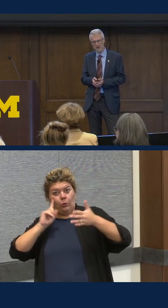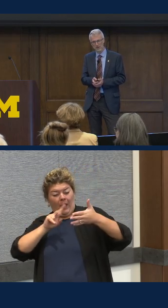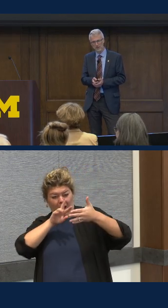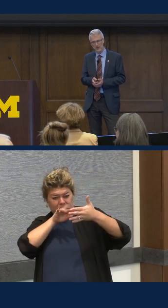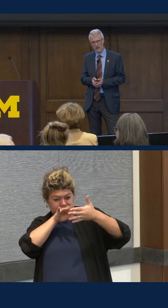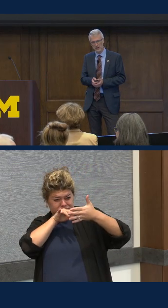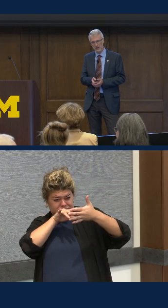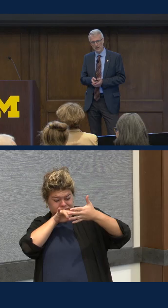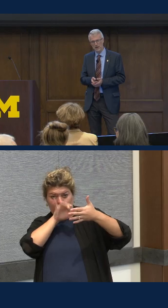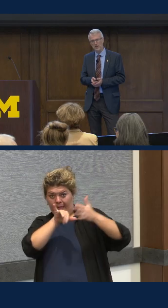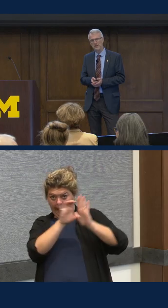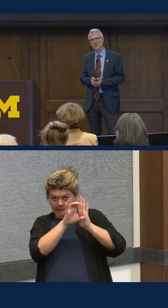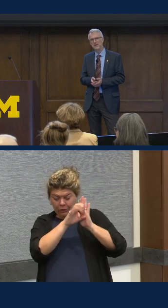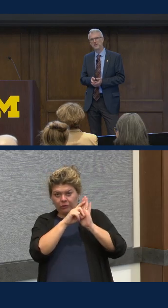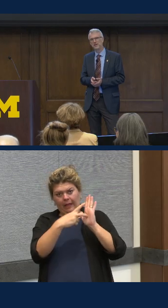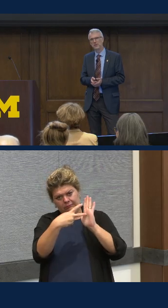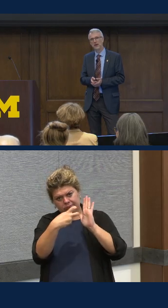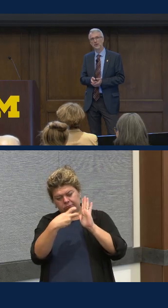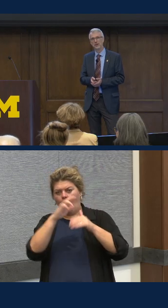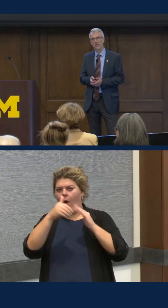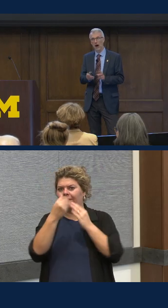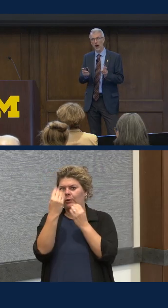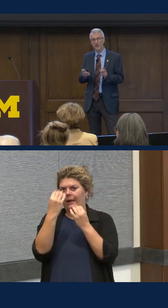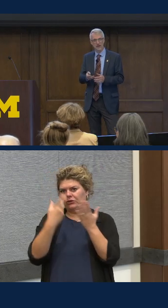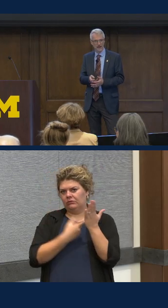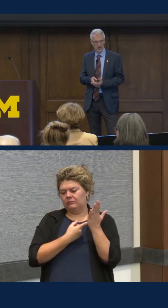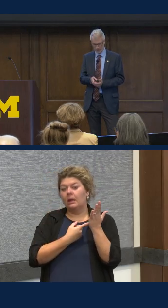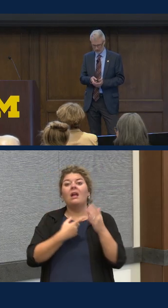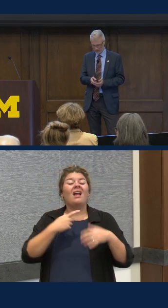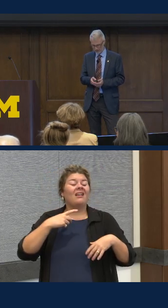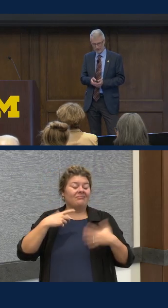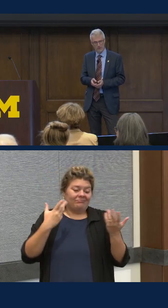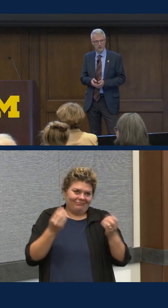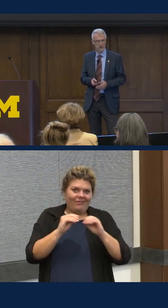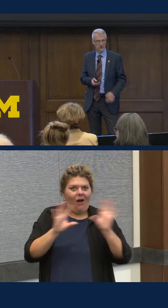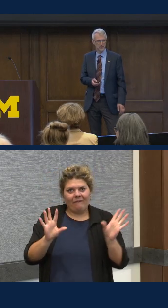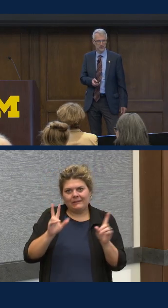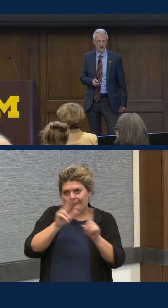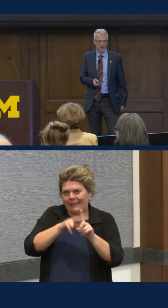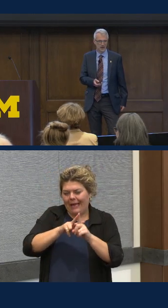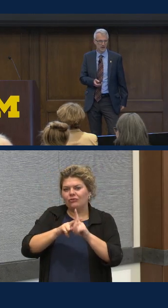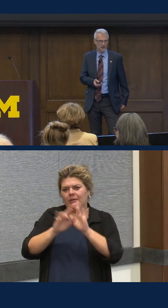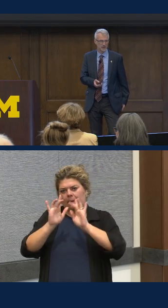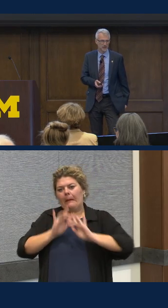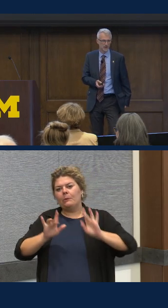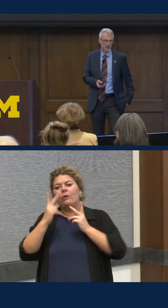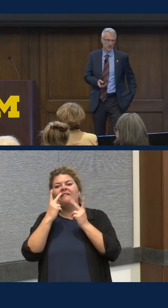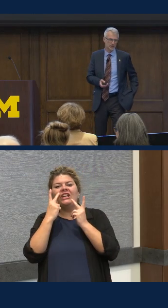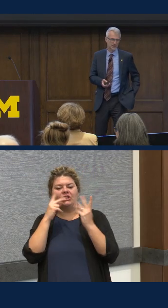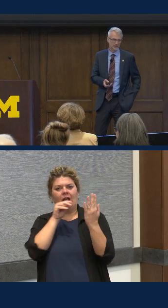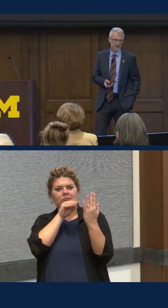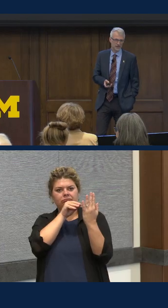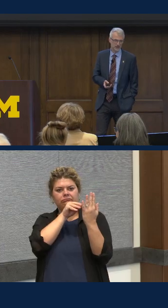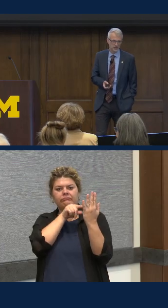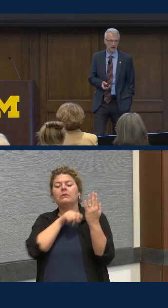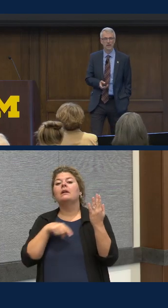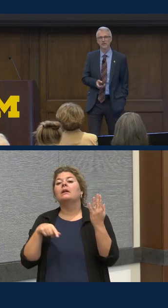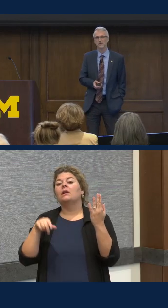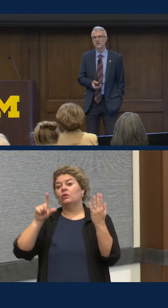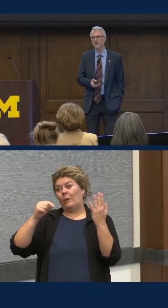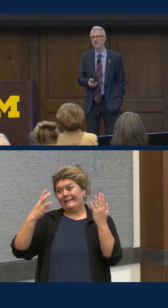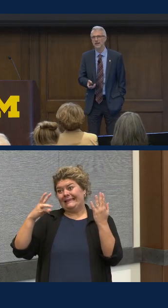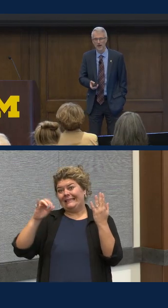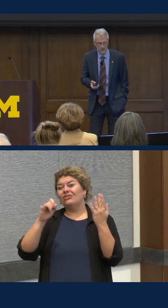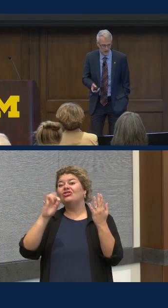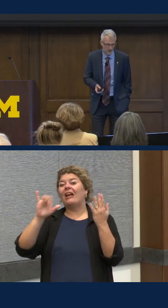those images. This is such a perhaps obvious application of computer vision type technology that in 2016, Geoffrey Hinton,